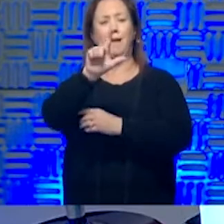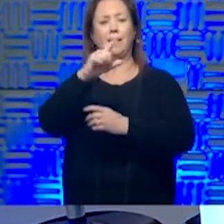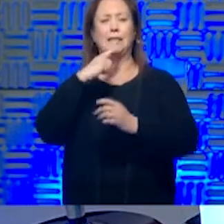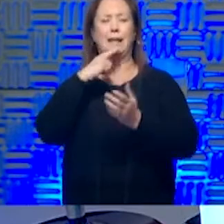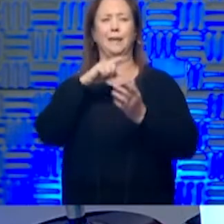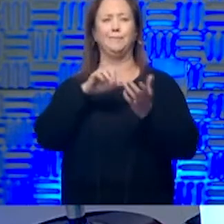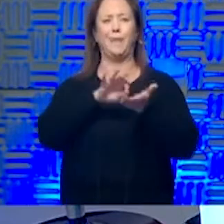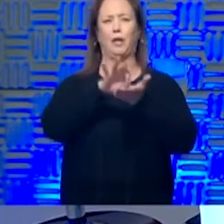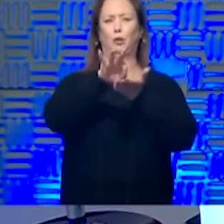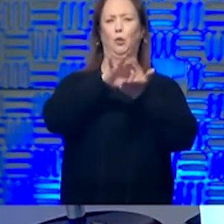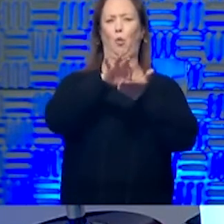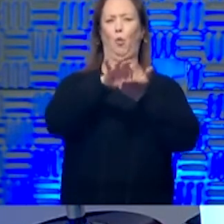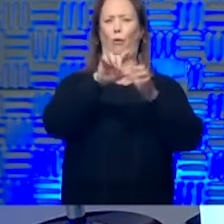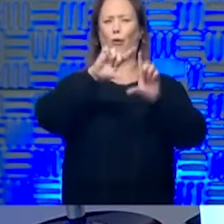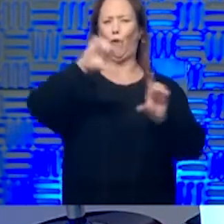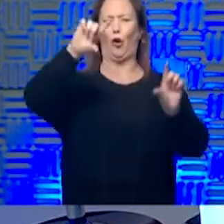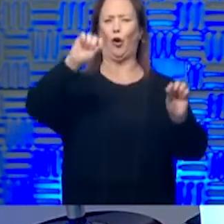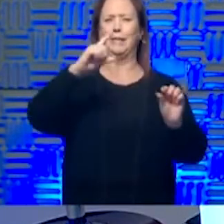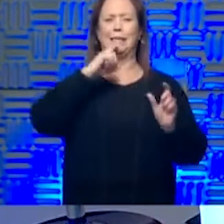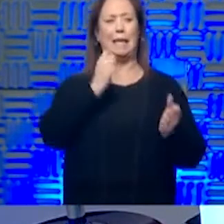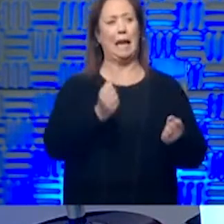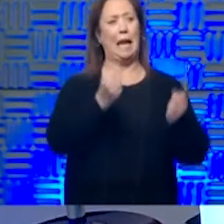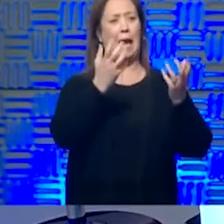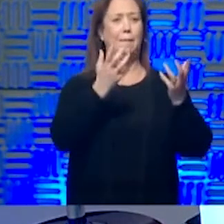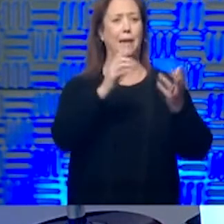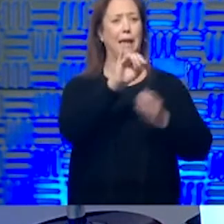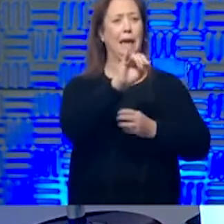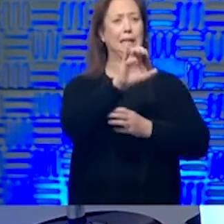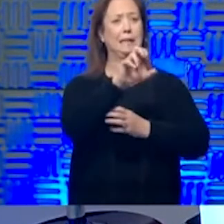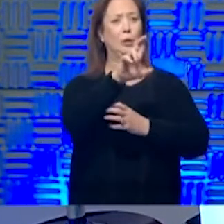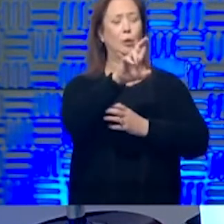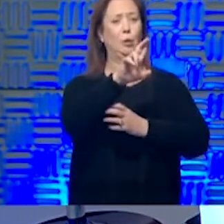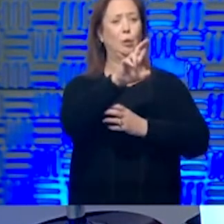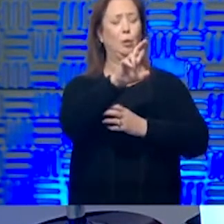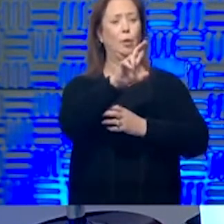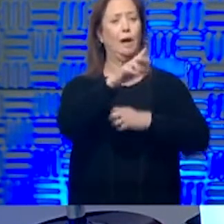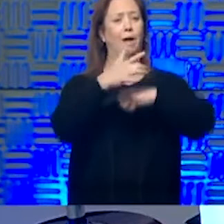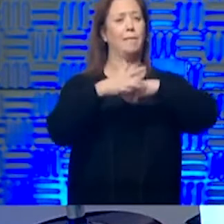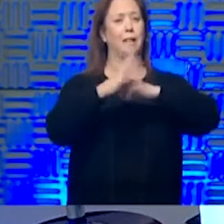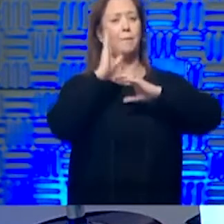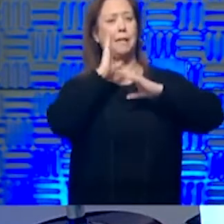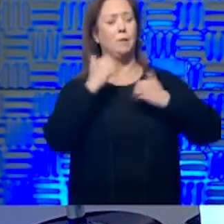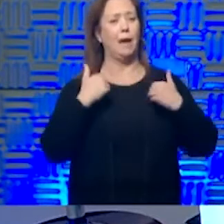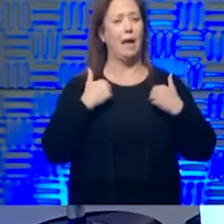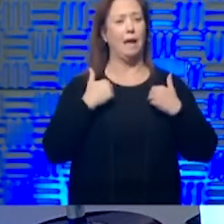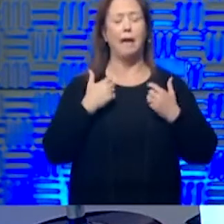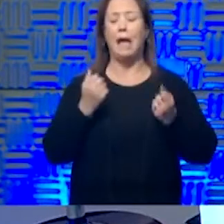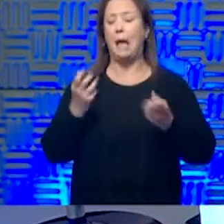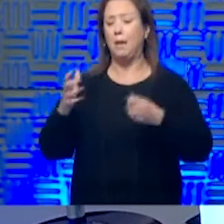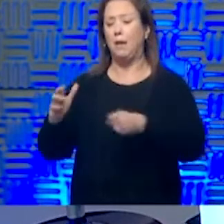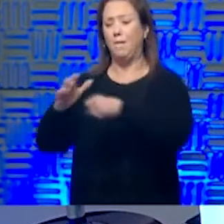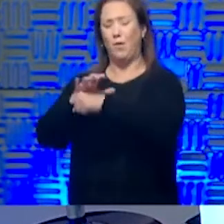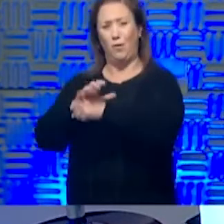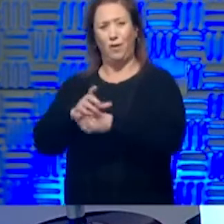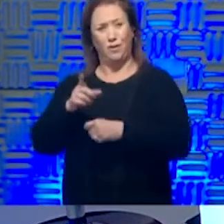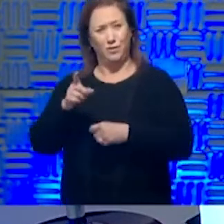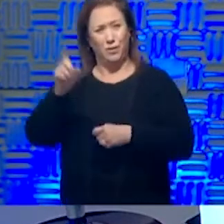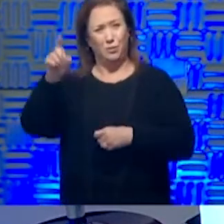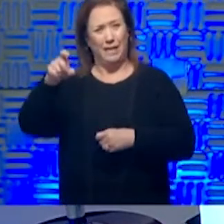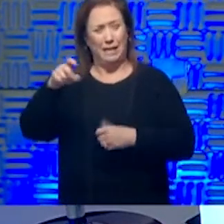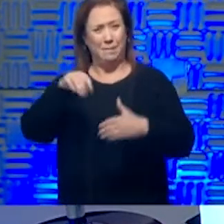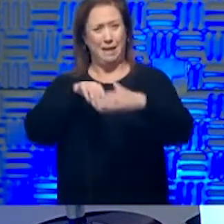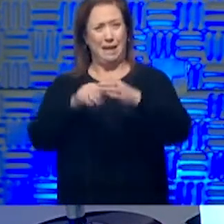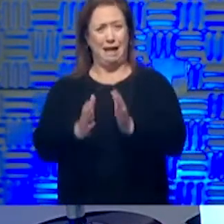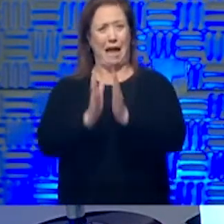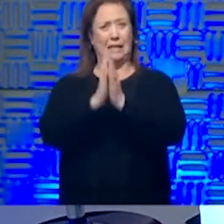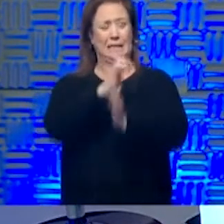scorecard almost, like to say, this is how many ICU spots we have, and this is how many are full. Is that what we should go to hospitals